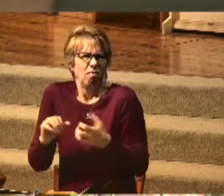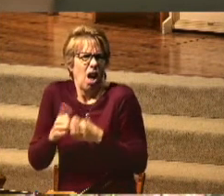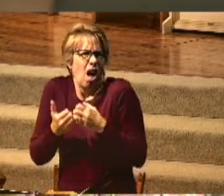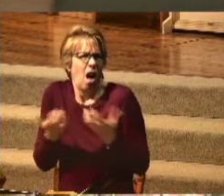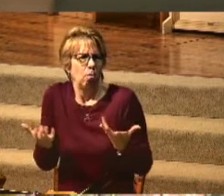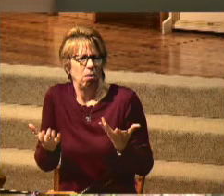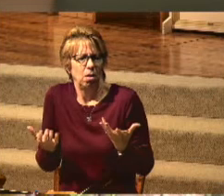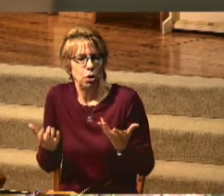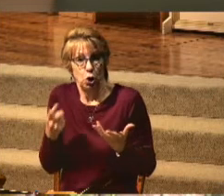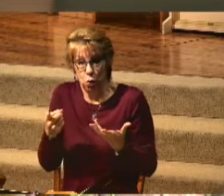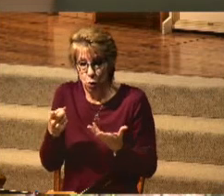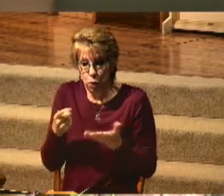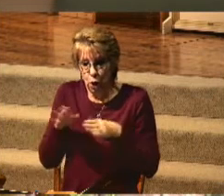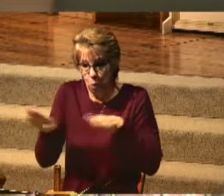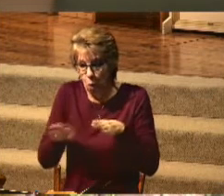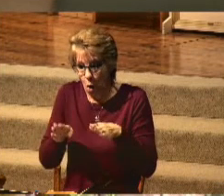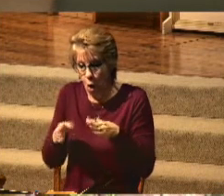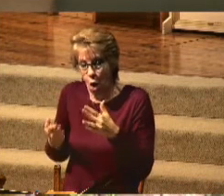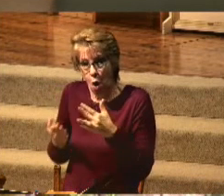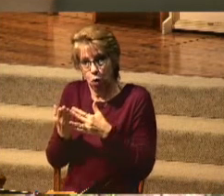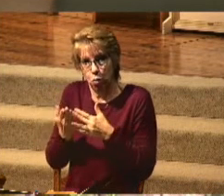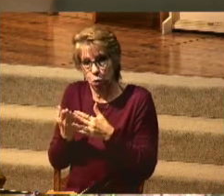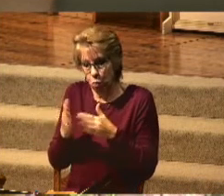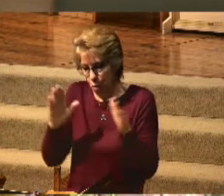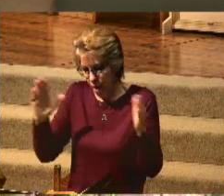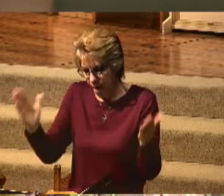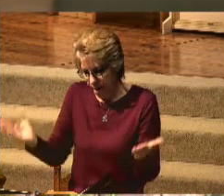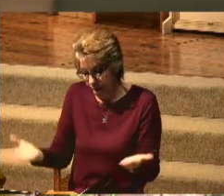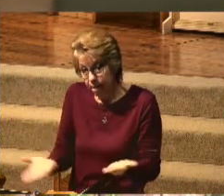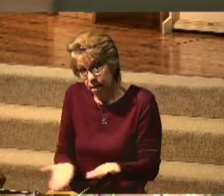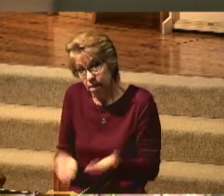death like our brother did last night?